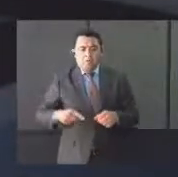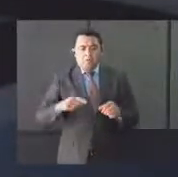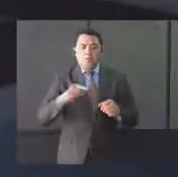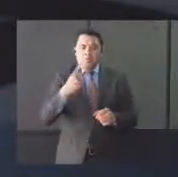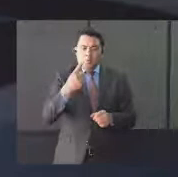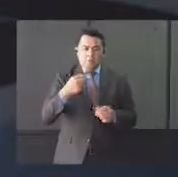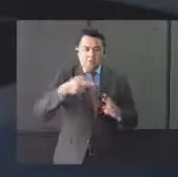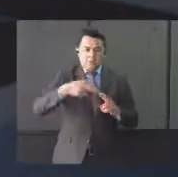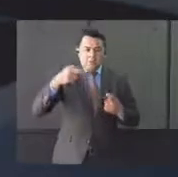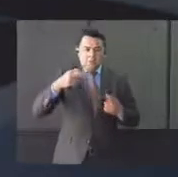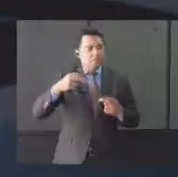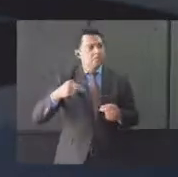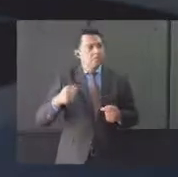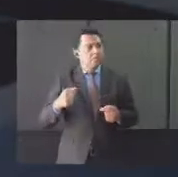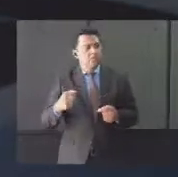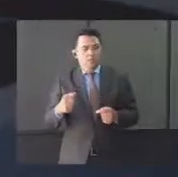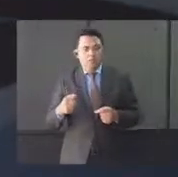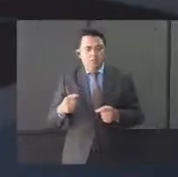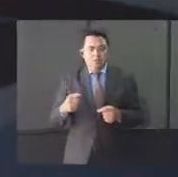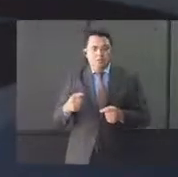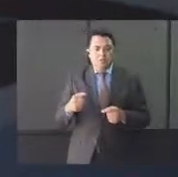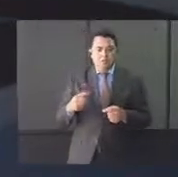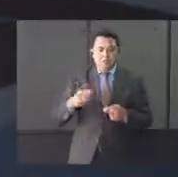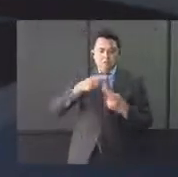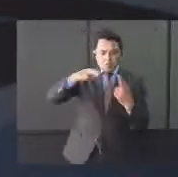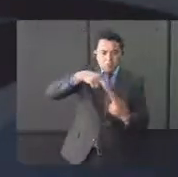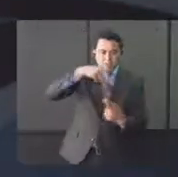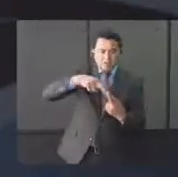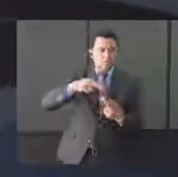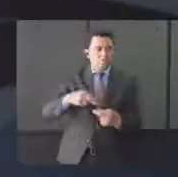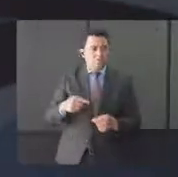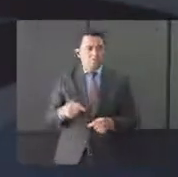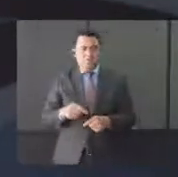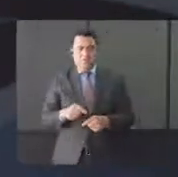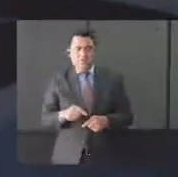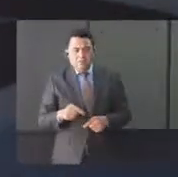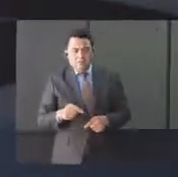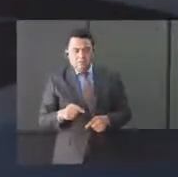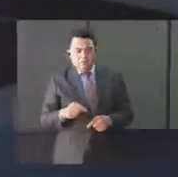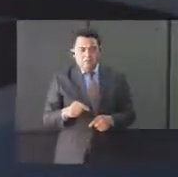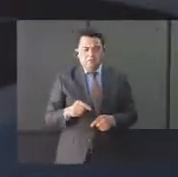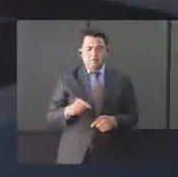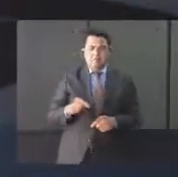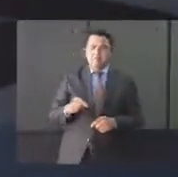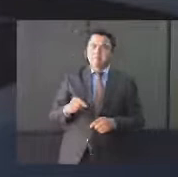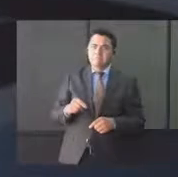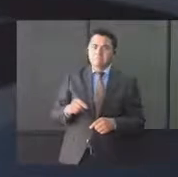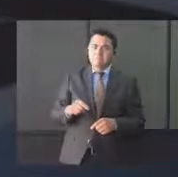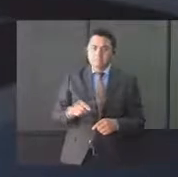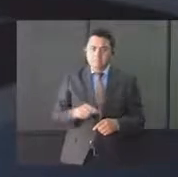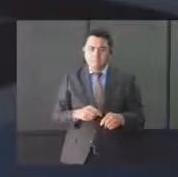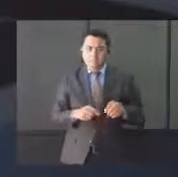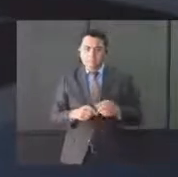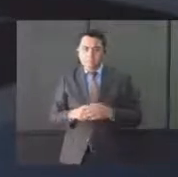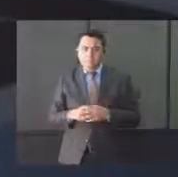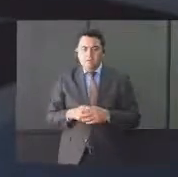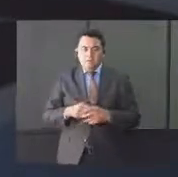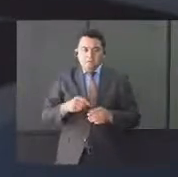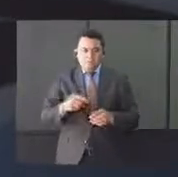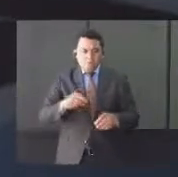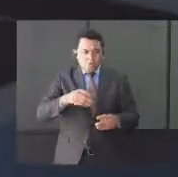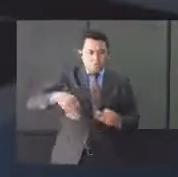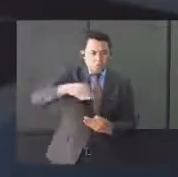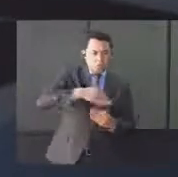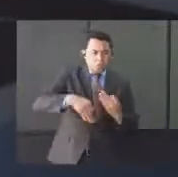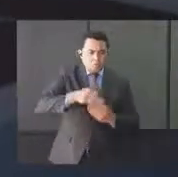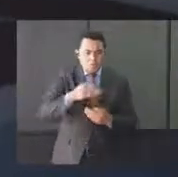government of a region, a center of research, the COLEF, Al Santo